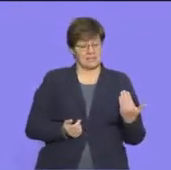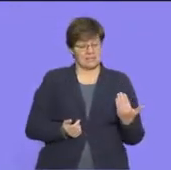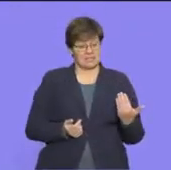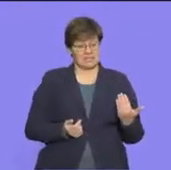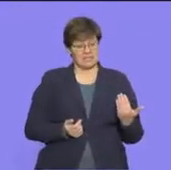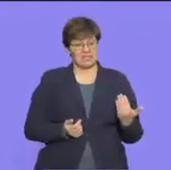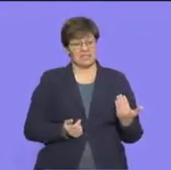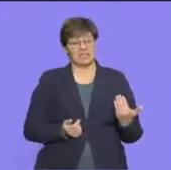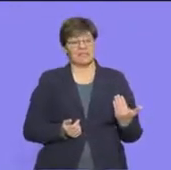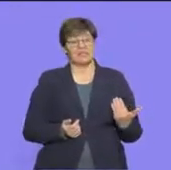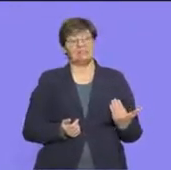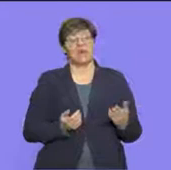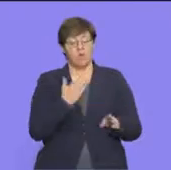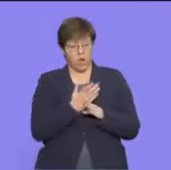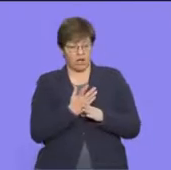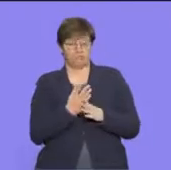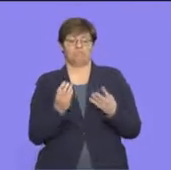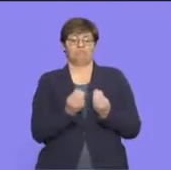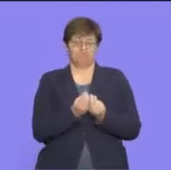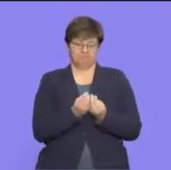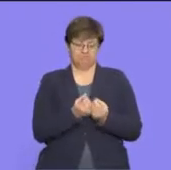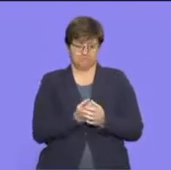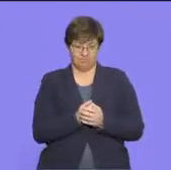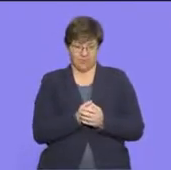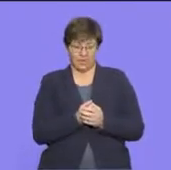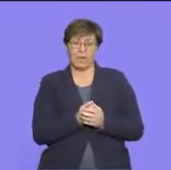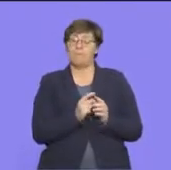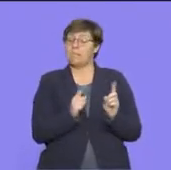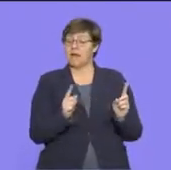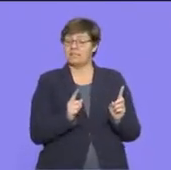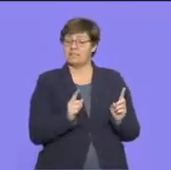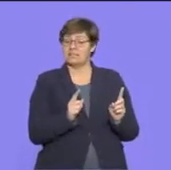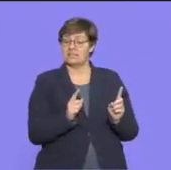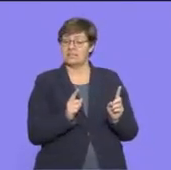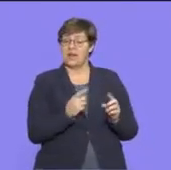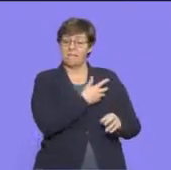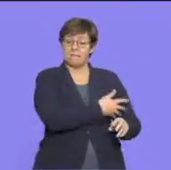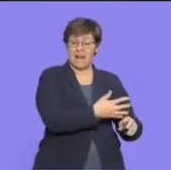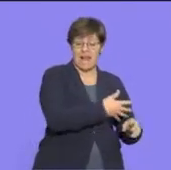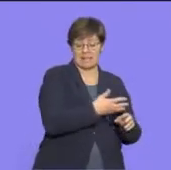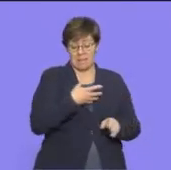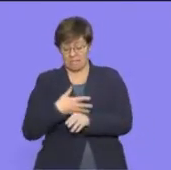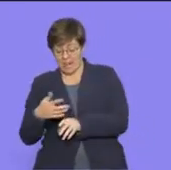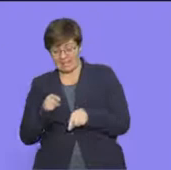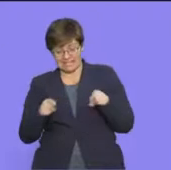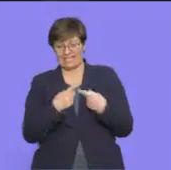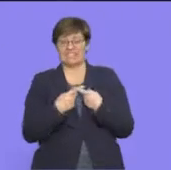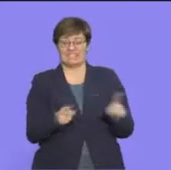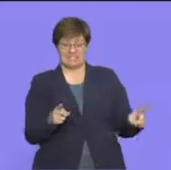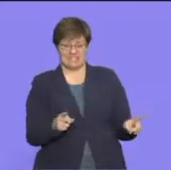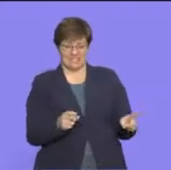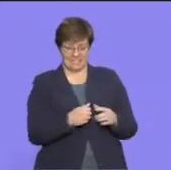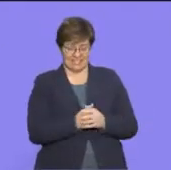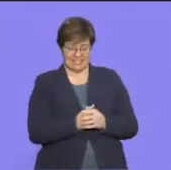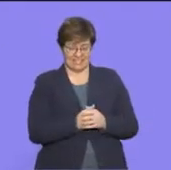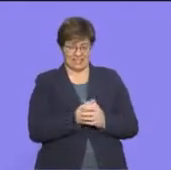are going to work together, even though they might carry different kinds of blood. Now, I want you to imagine